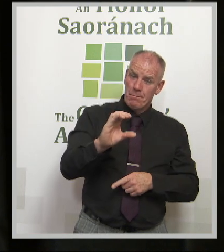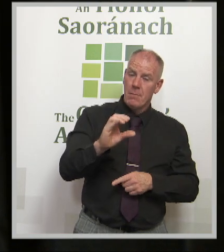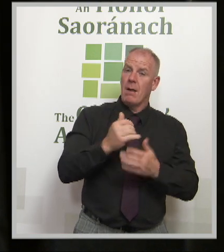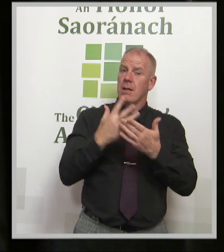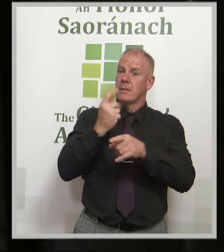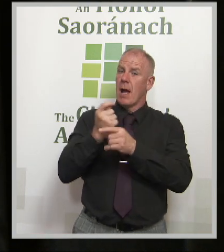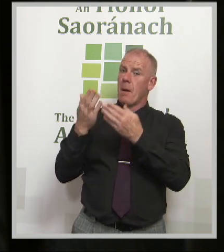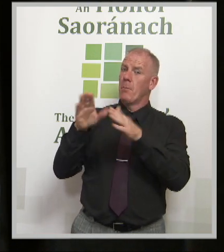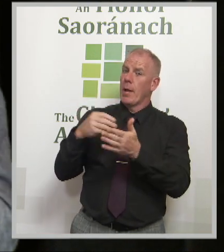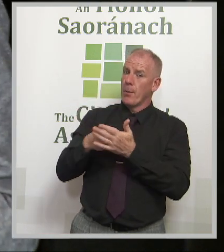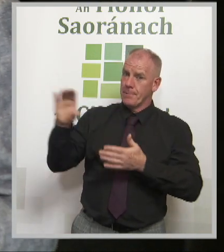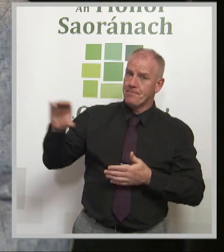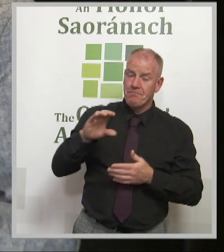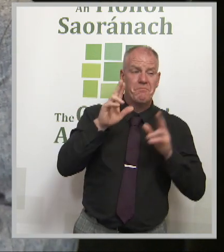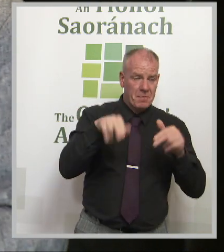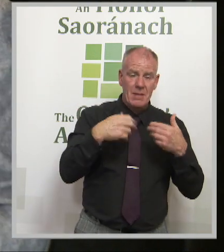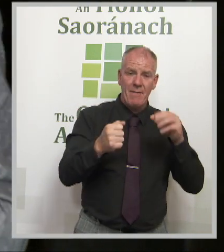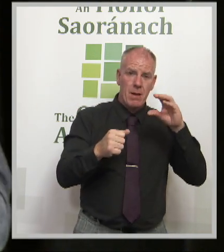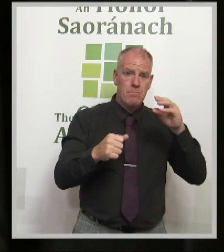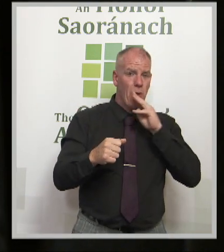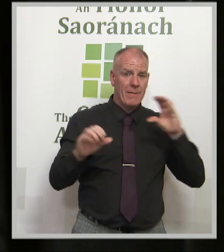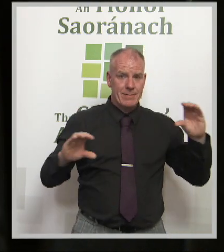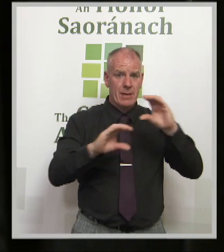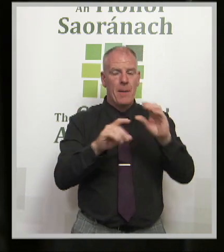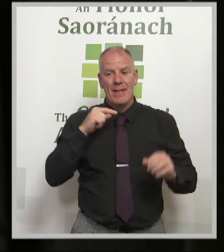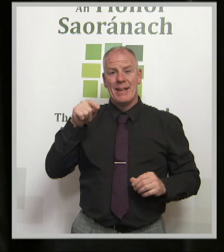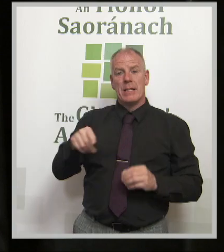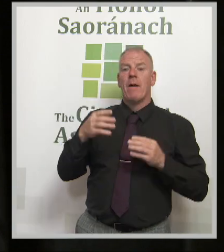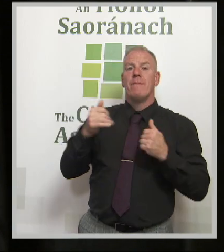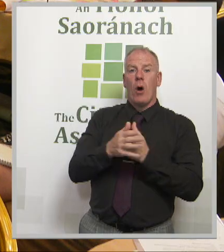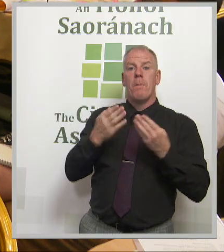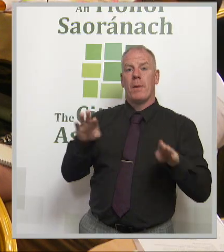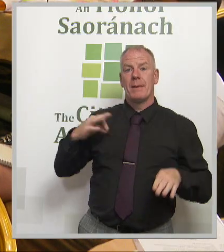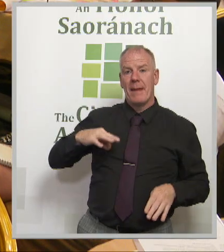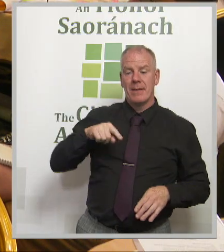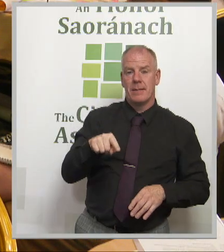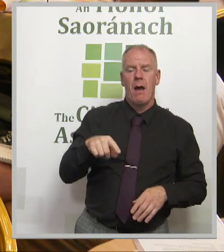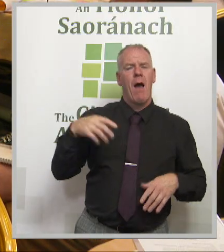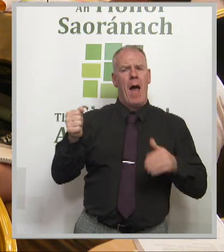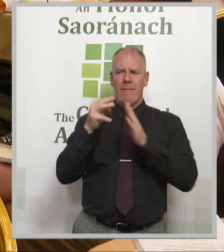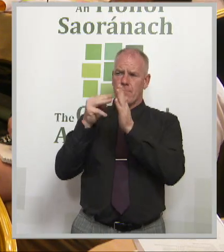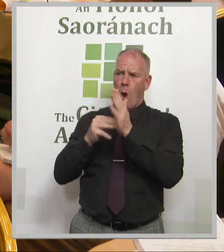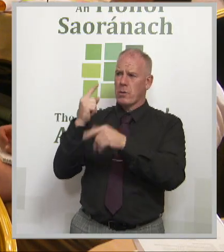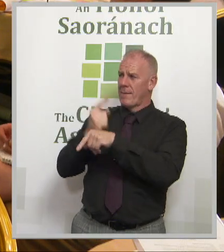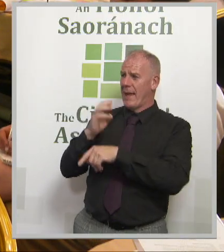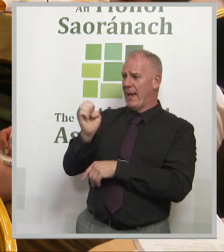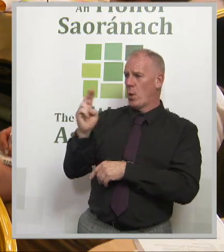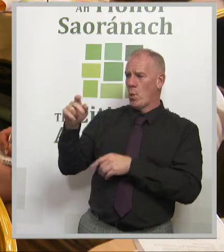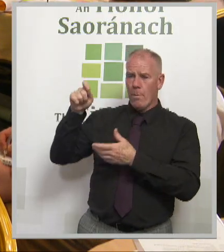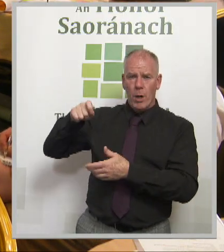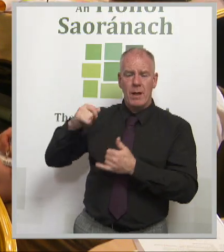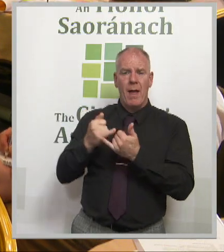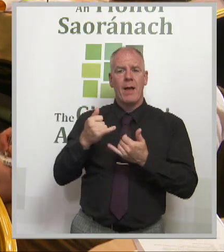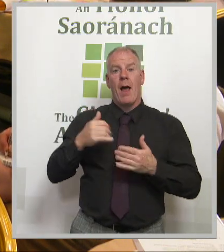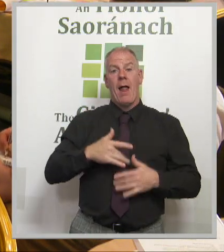public funding. We can get private funding as well, but this is a public good. There are programs under the EU budgets, like the